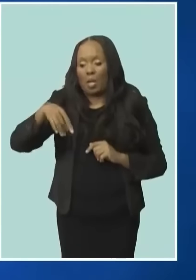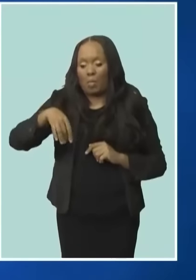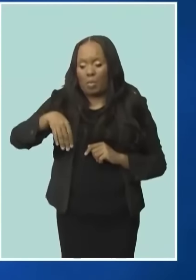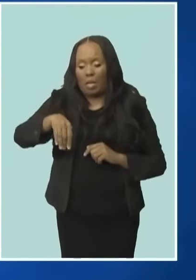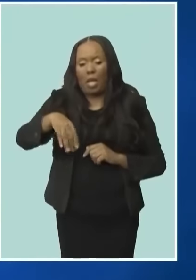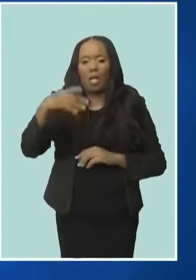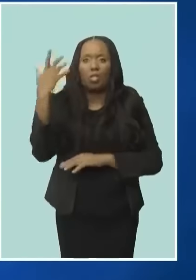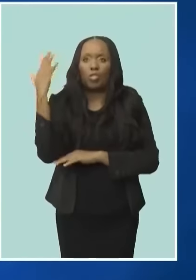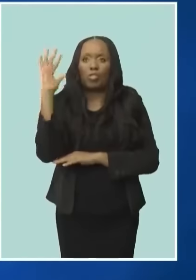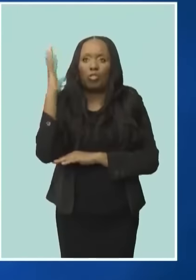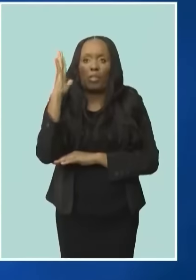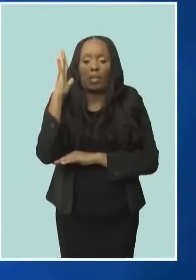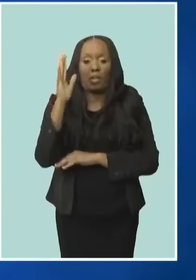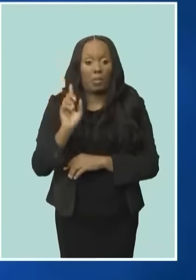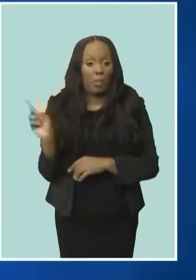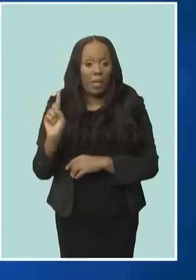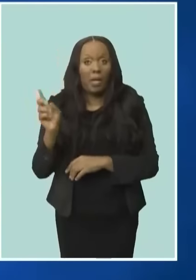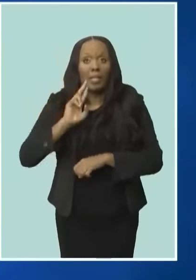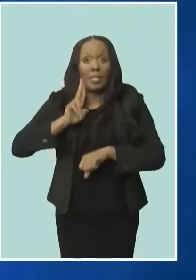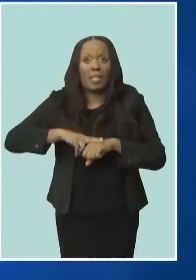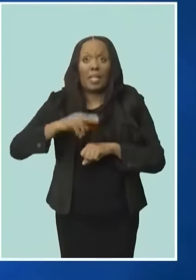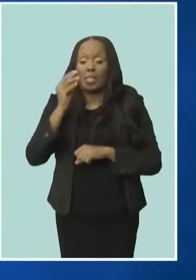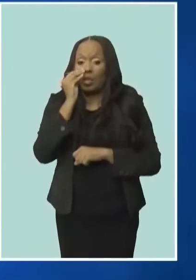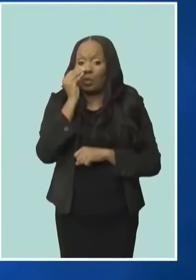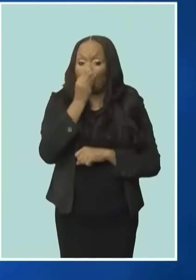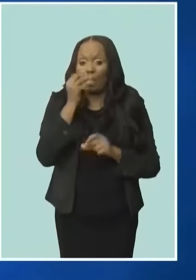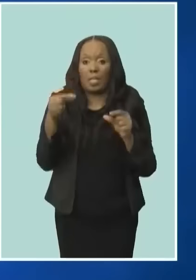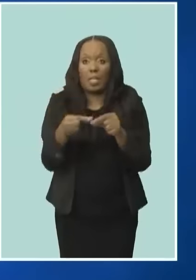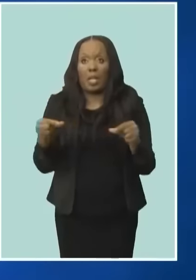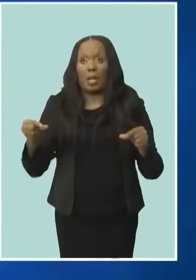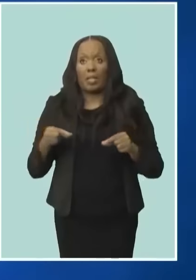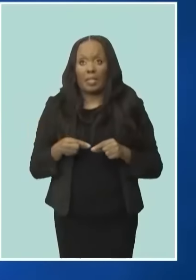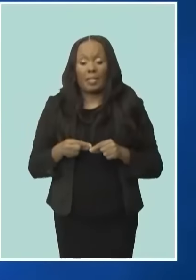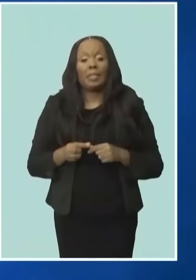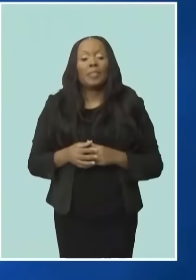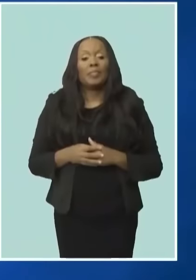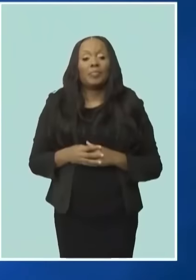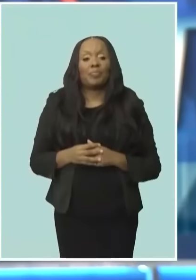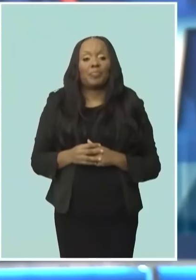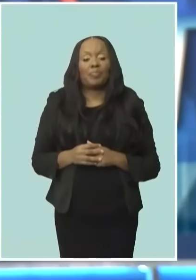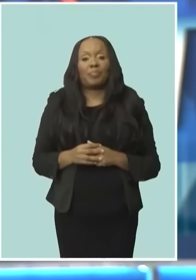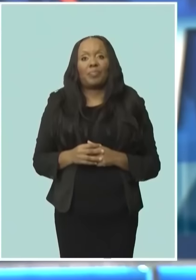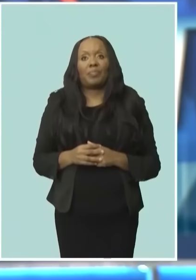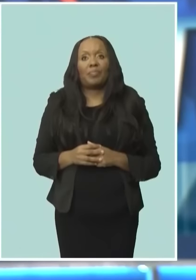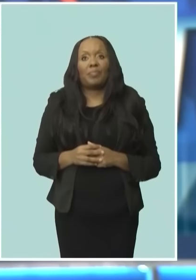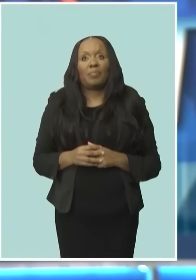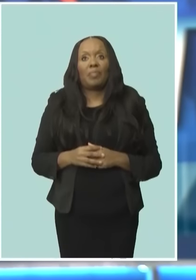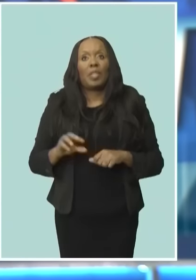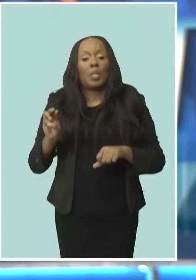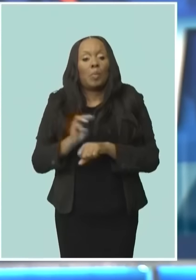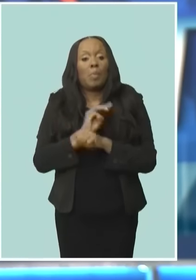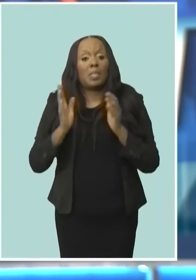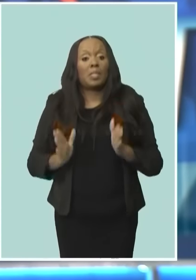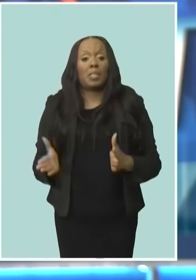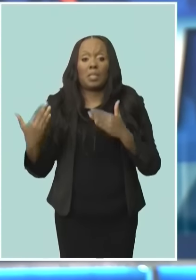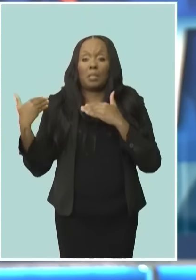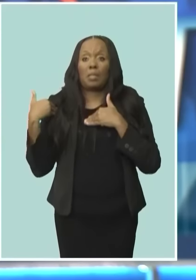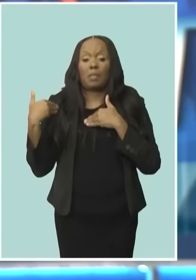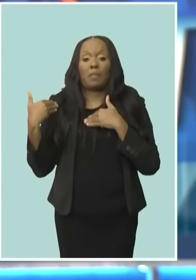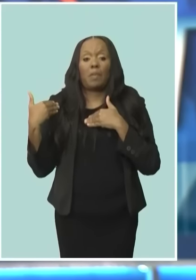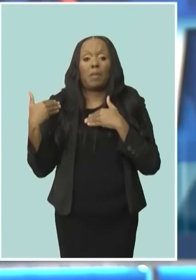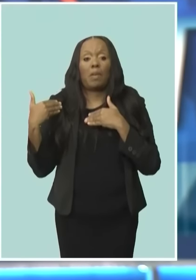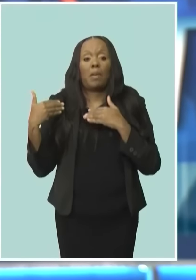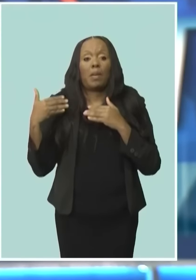the National Botanical Gardens. Anesta Henry, CBC News. Minister of Environment and